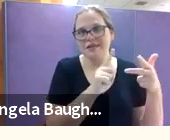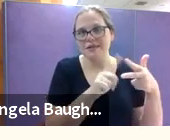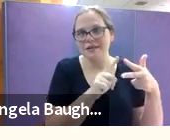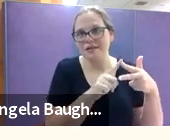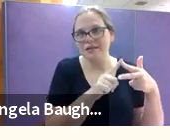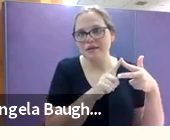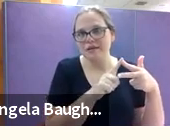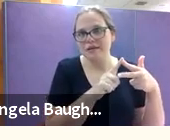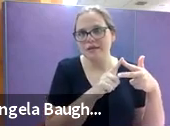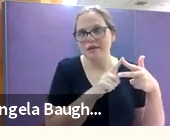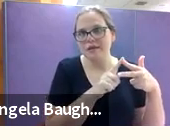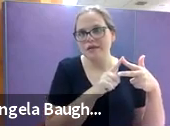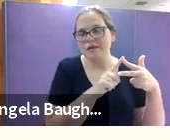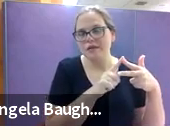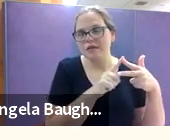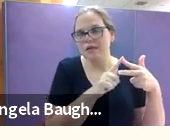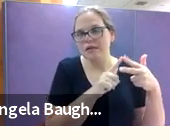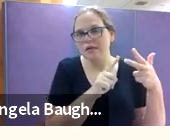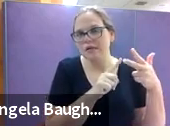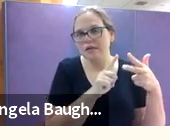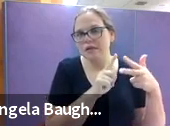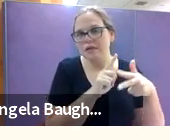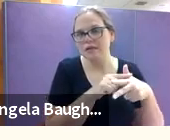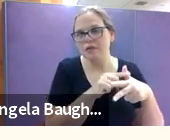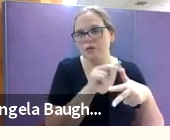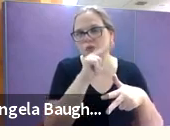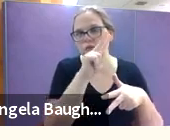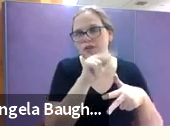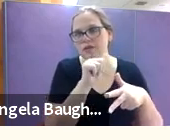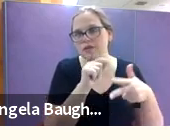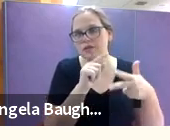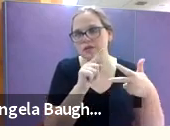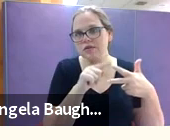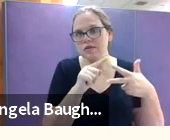Gardens, Northern Virginia.